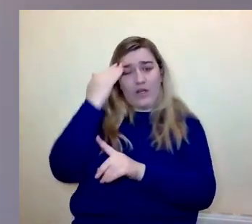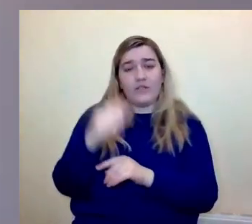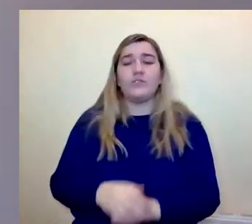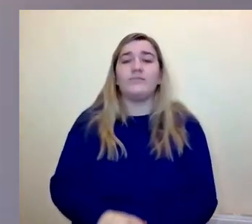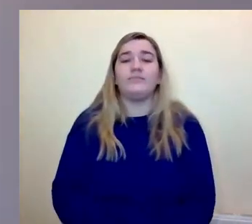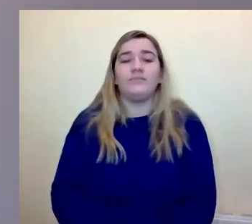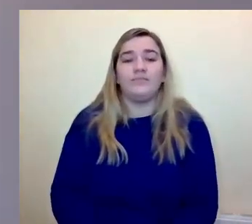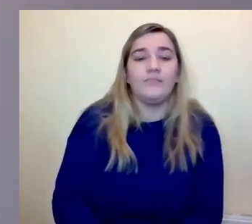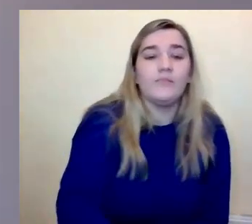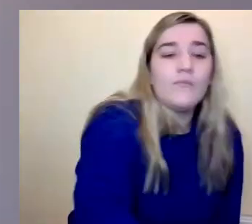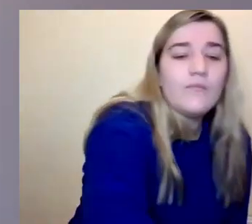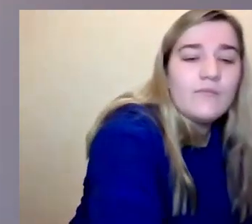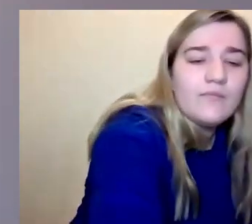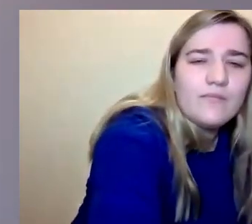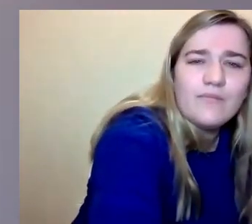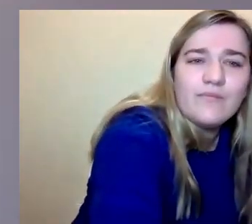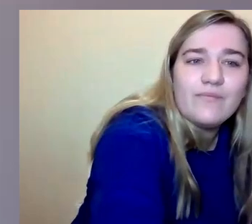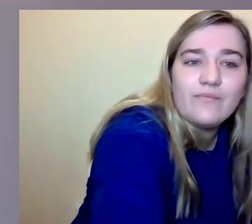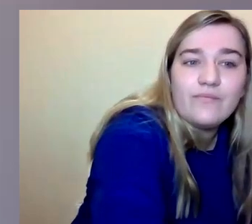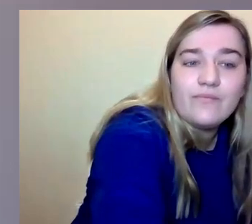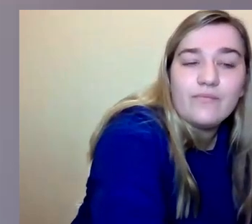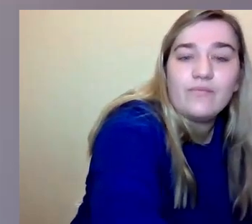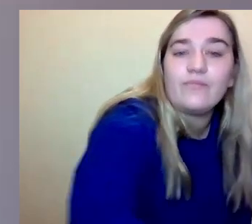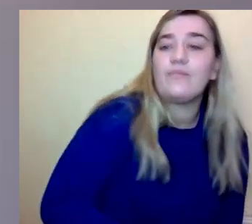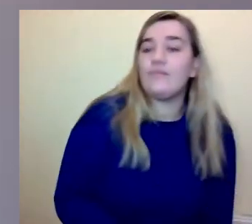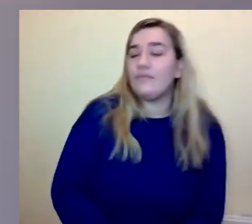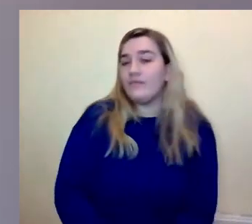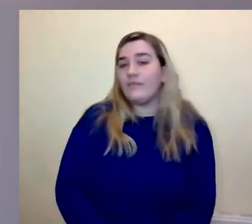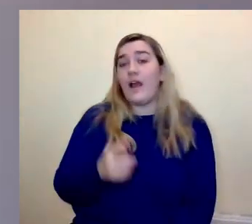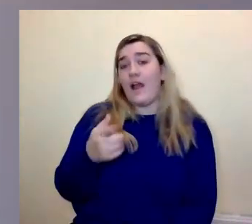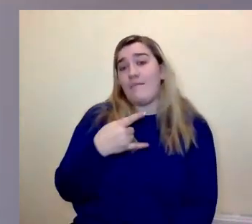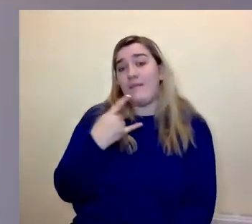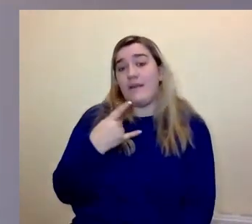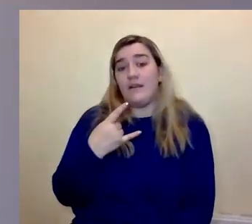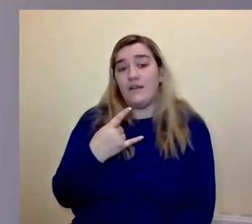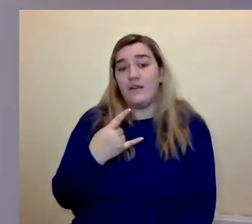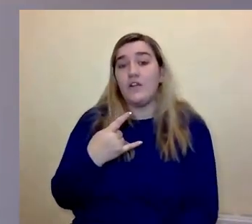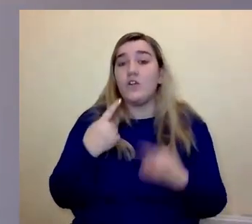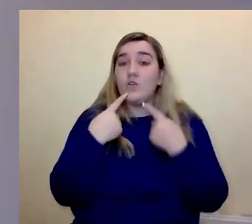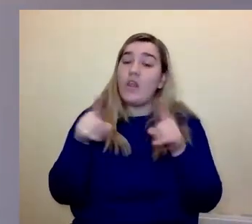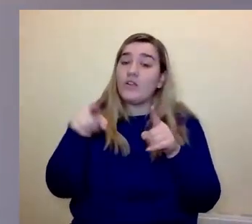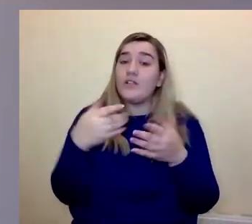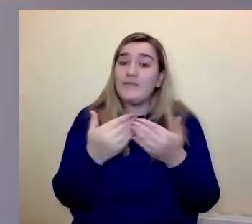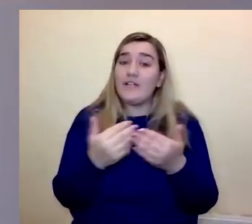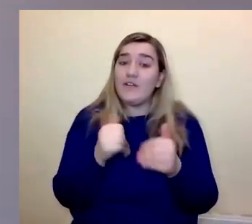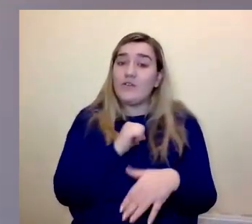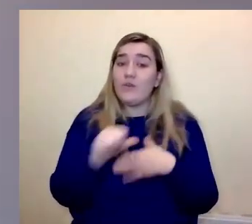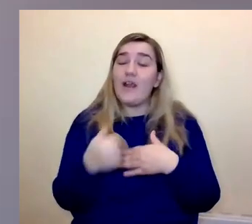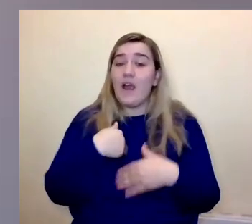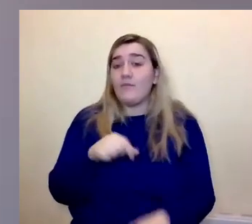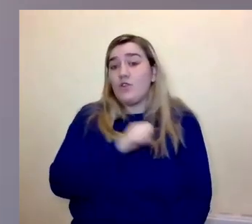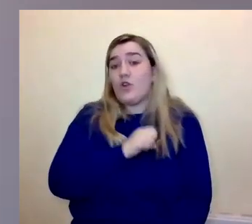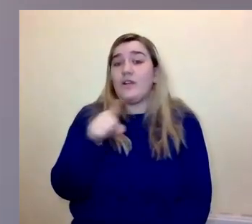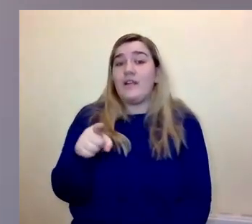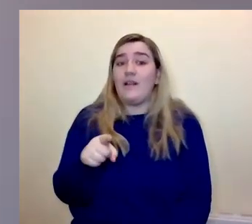ribbon for you, delighted to do so. I'm really pleased to officially launch these materials today. I feel sure that they will be put to